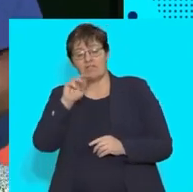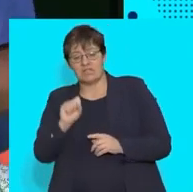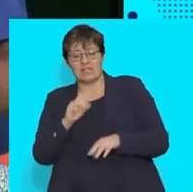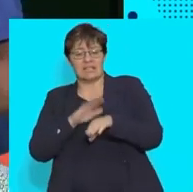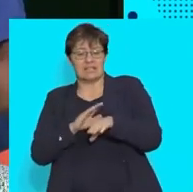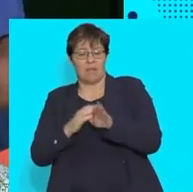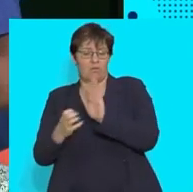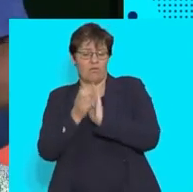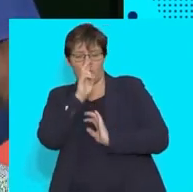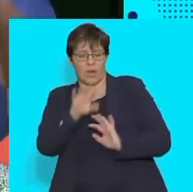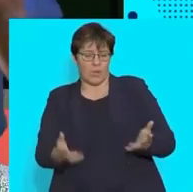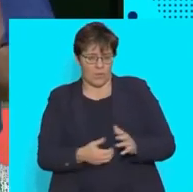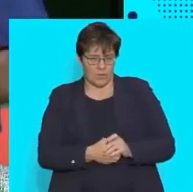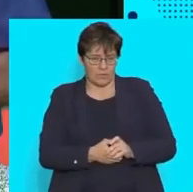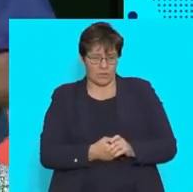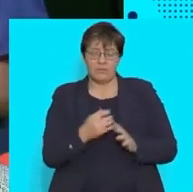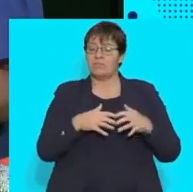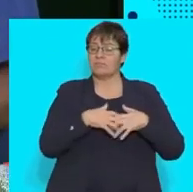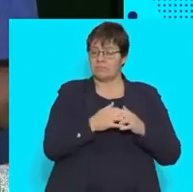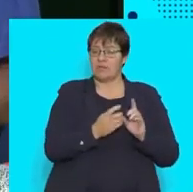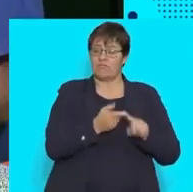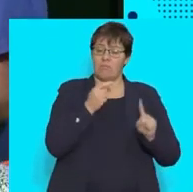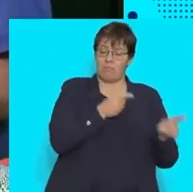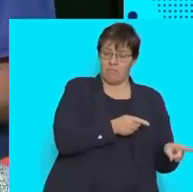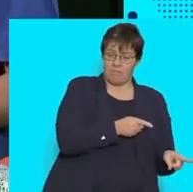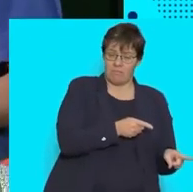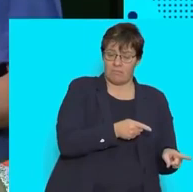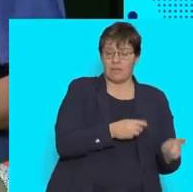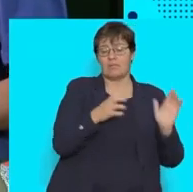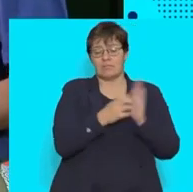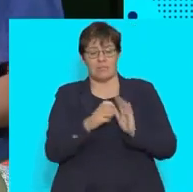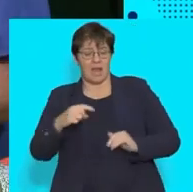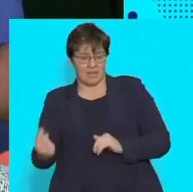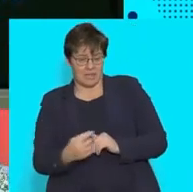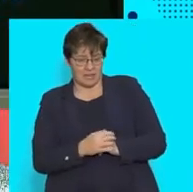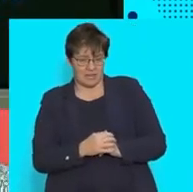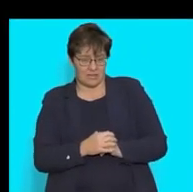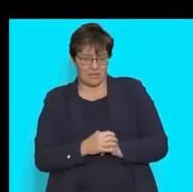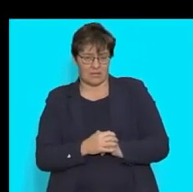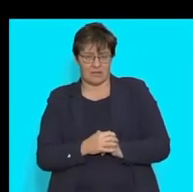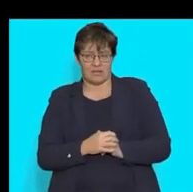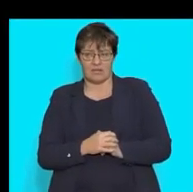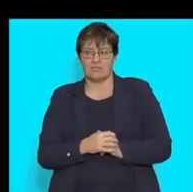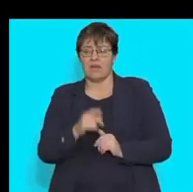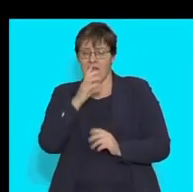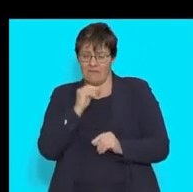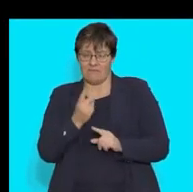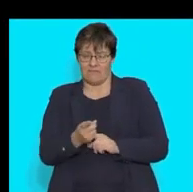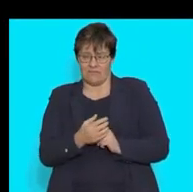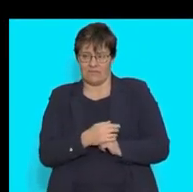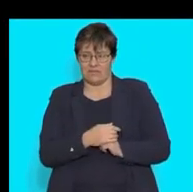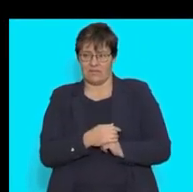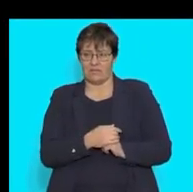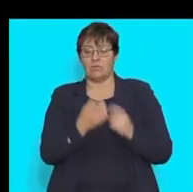graph, look like? And they asked you to sketch it. From this graph, sketch the other one. Well, there's a trick here. When